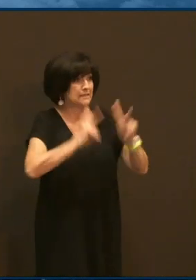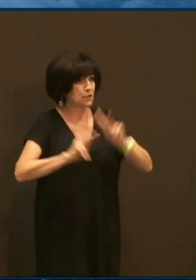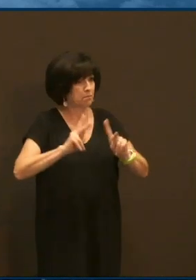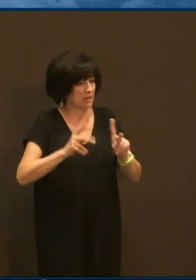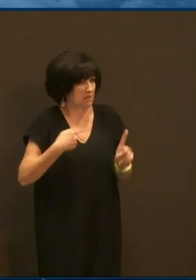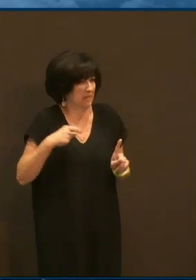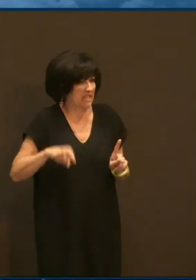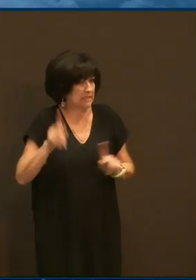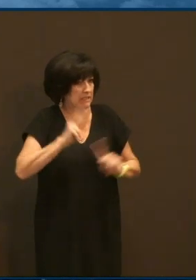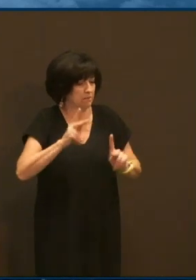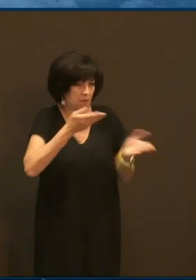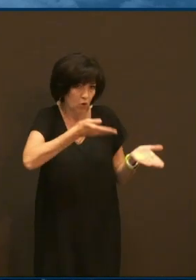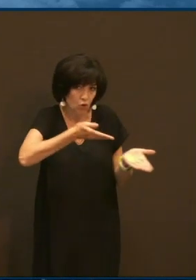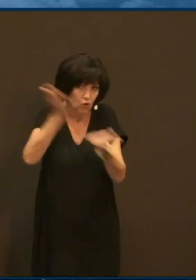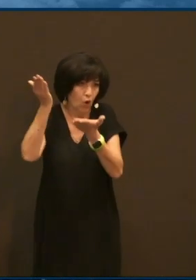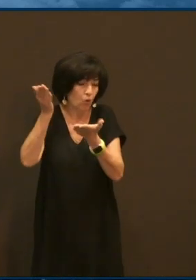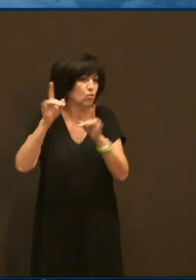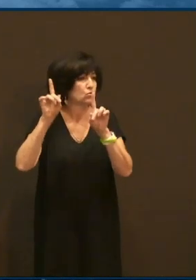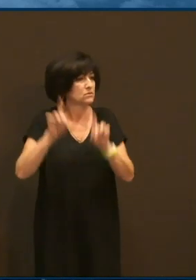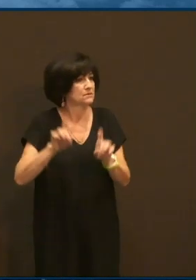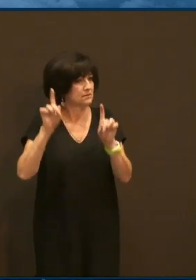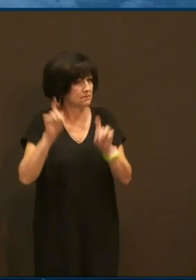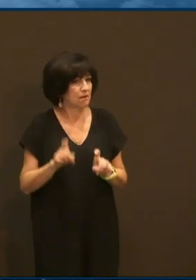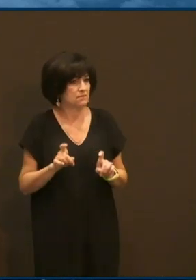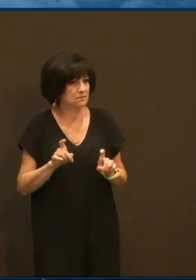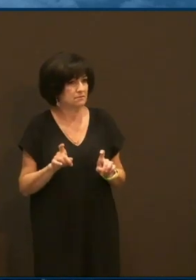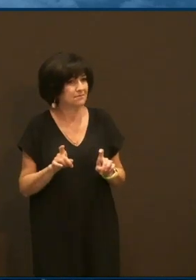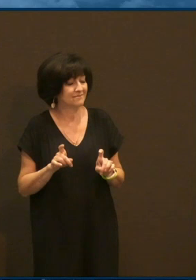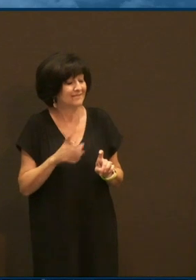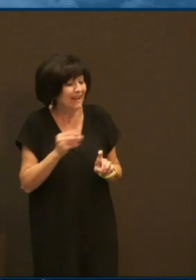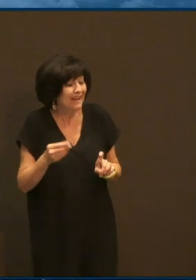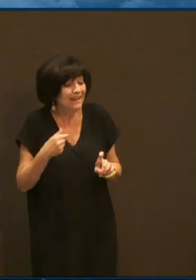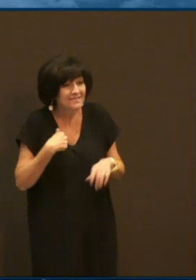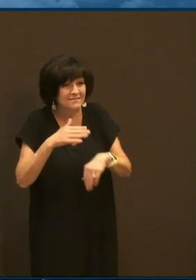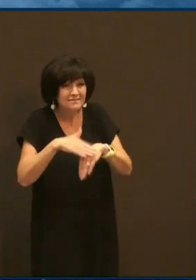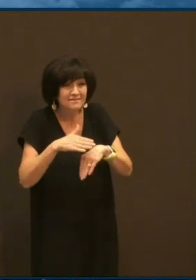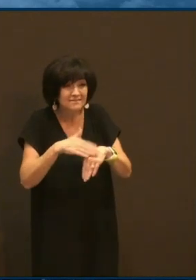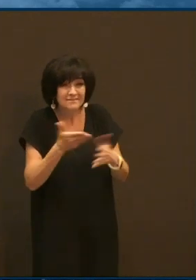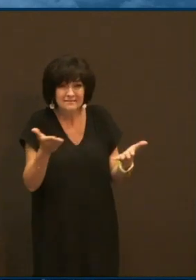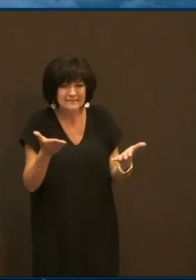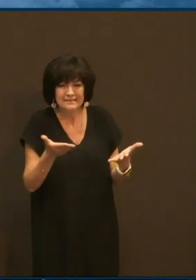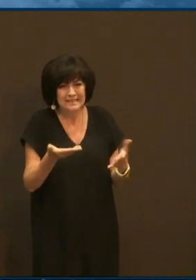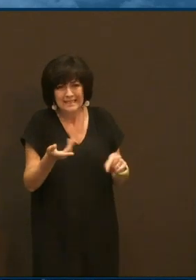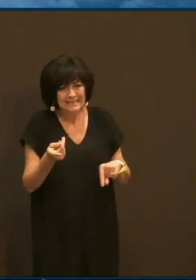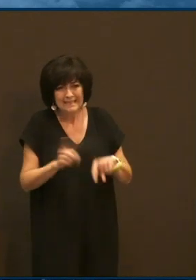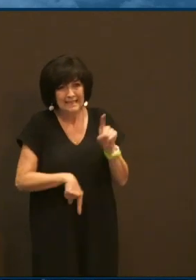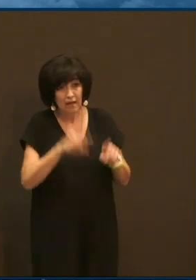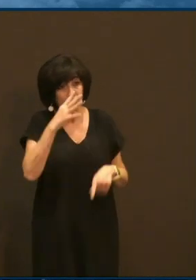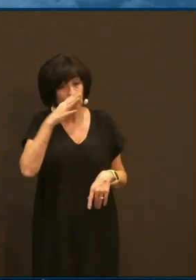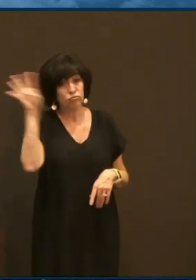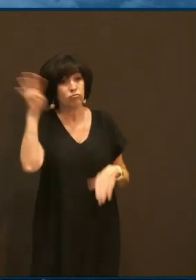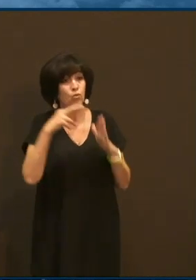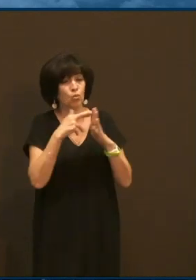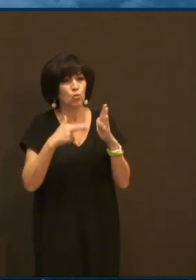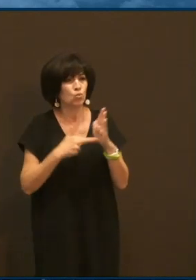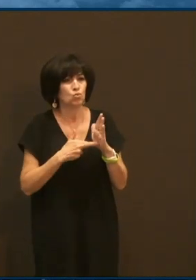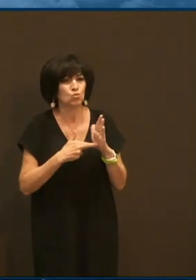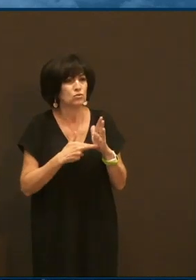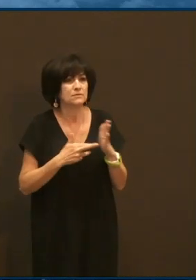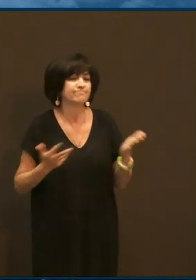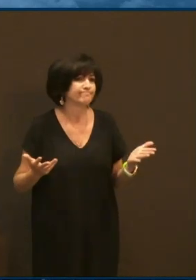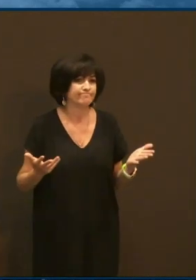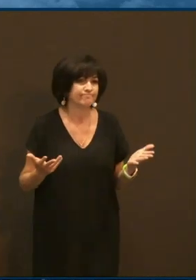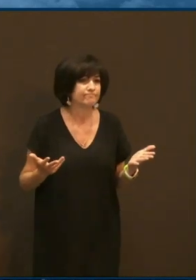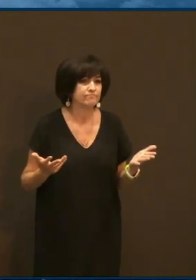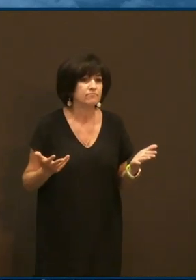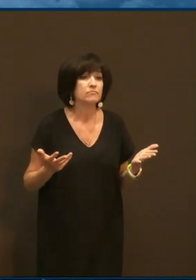and at first reminding, you can't have this. We can't have this. We did that at the beginning with large retailers,